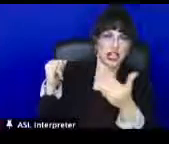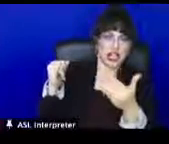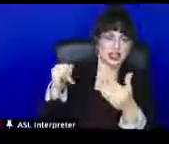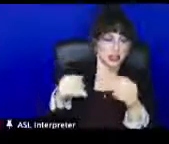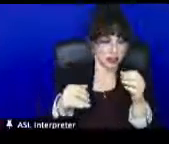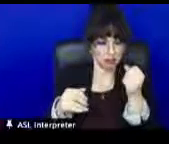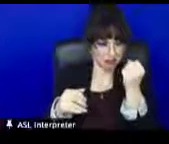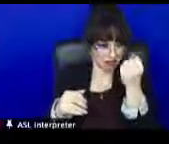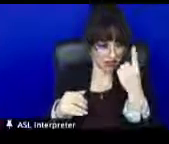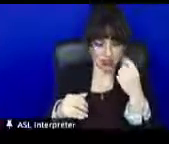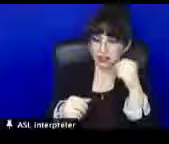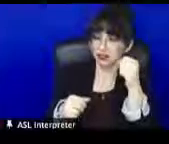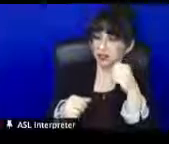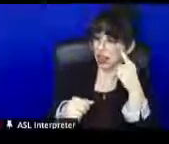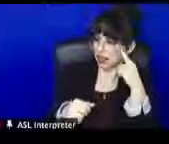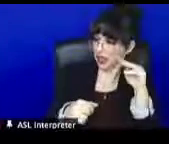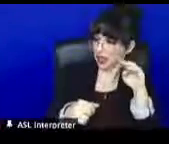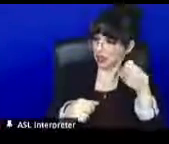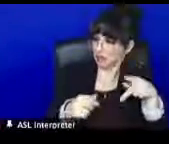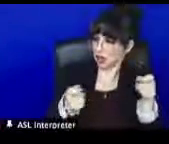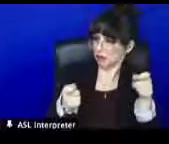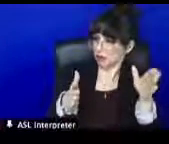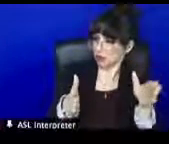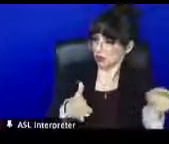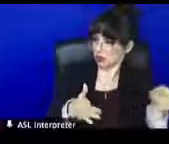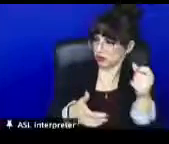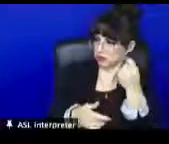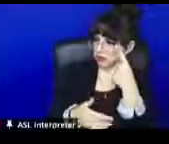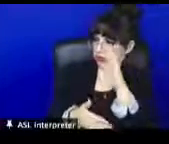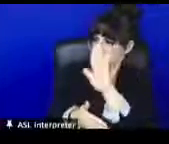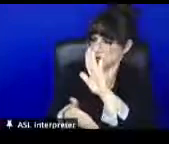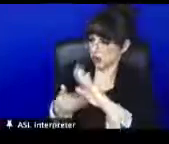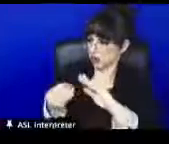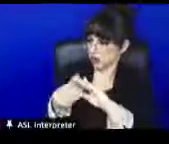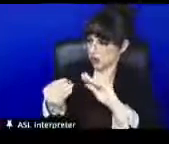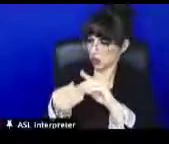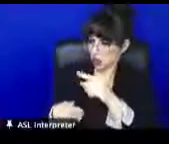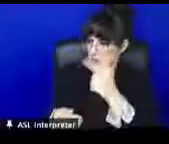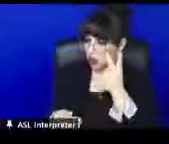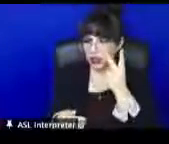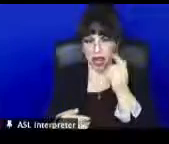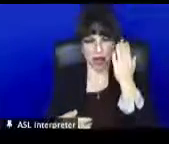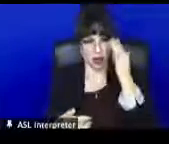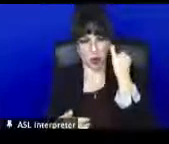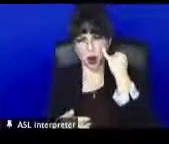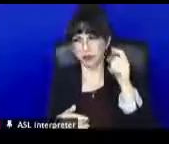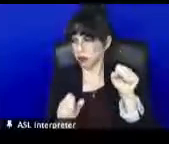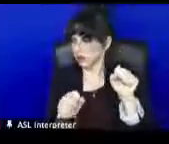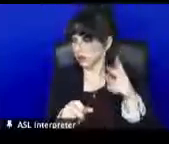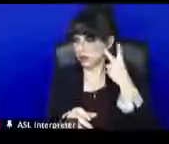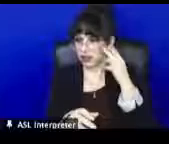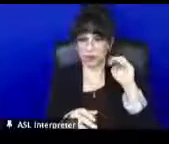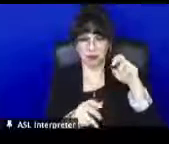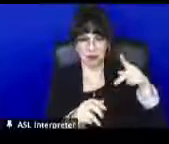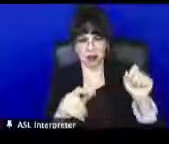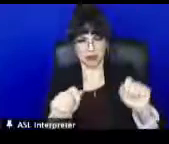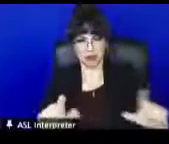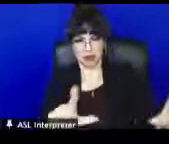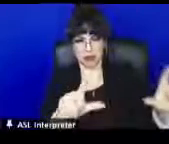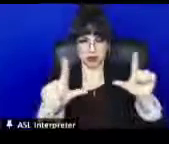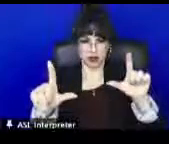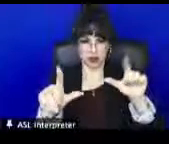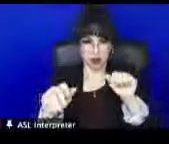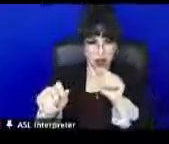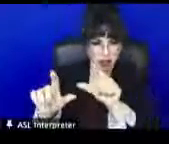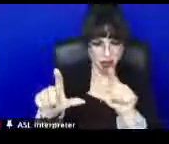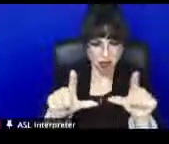drawers got what they needed. You saw them. I don't know if you were able to see where they were, moving the